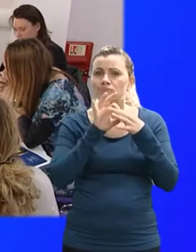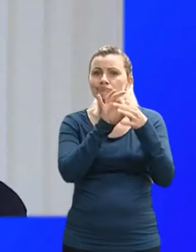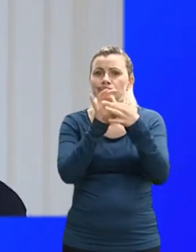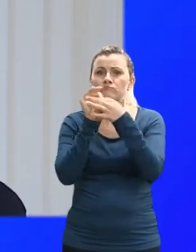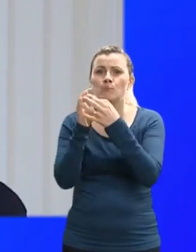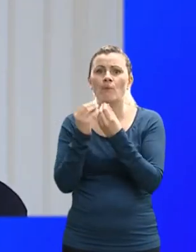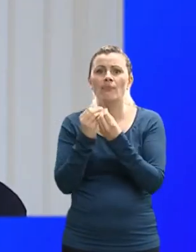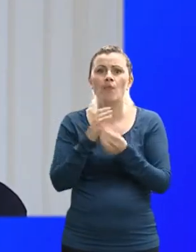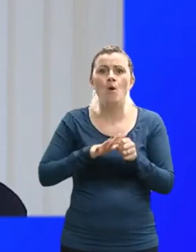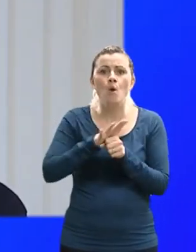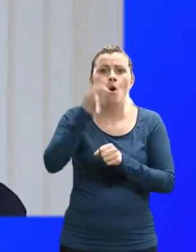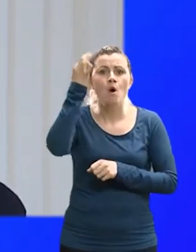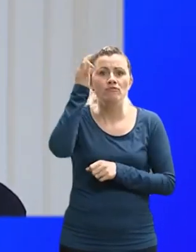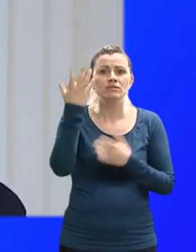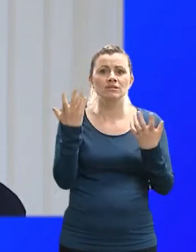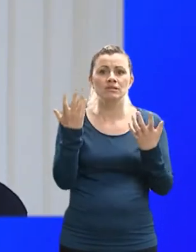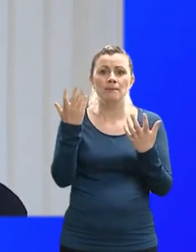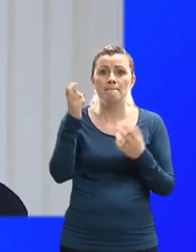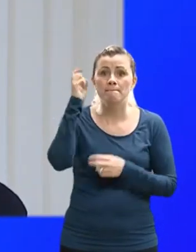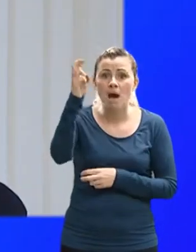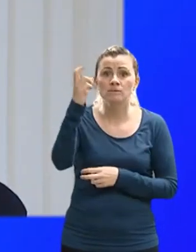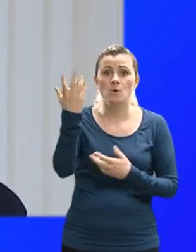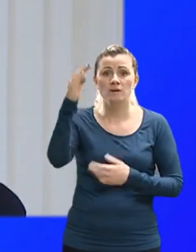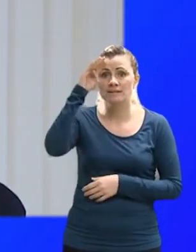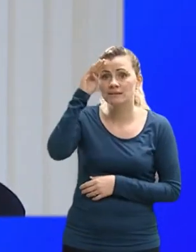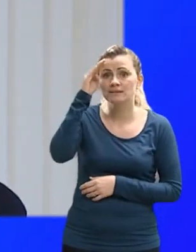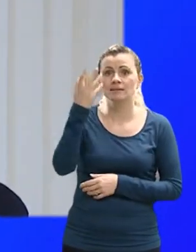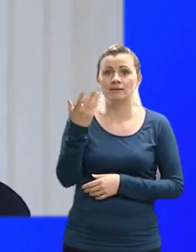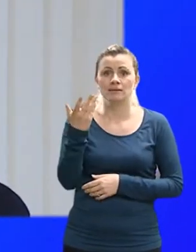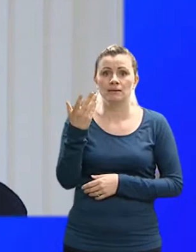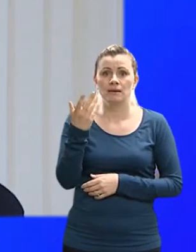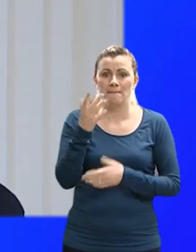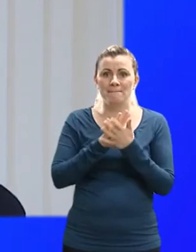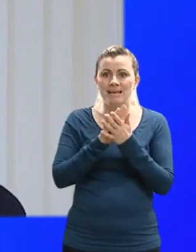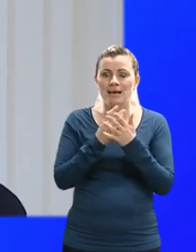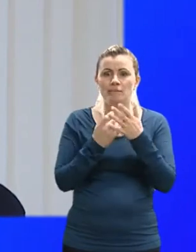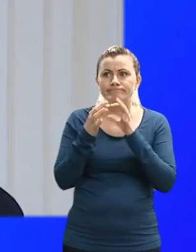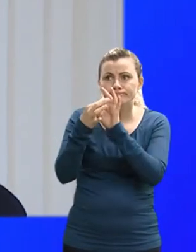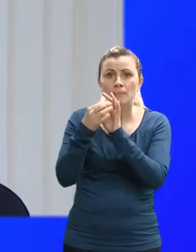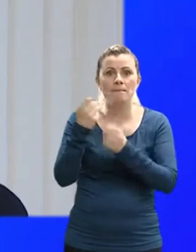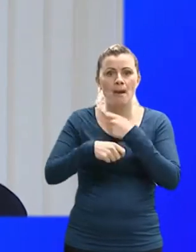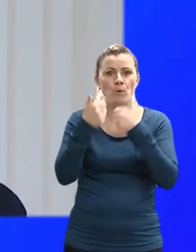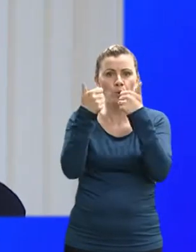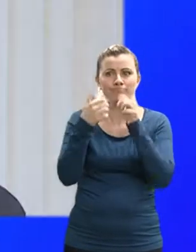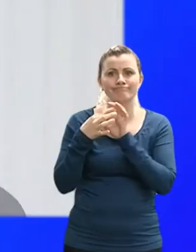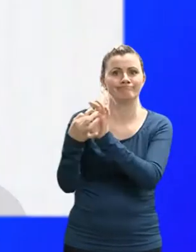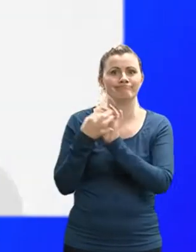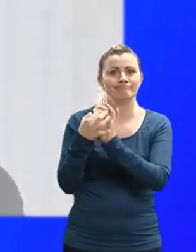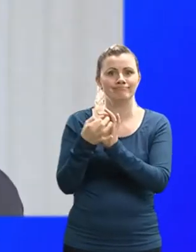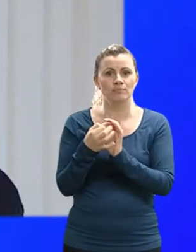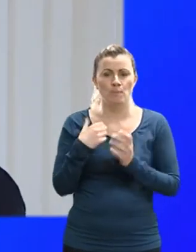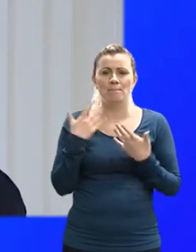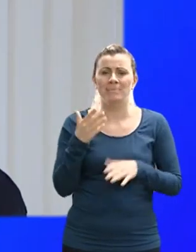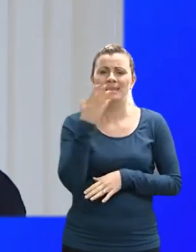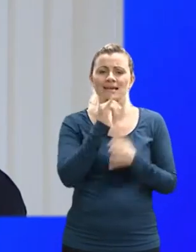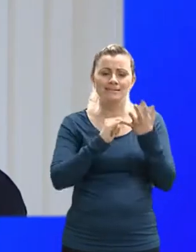It's almost a case of trying to get through to them how simple changes that quite often cost nothing. If you